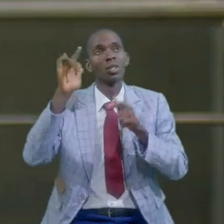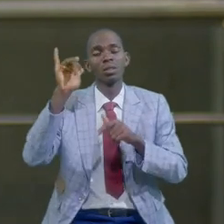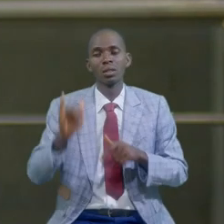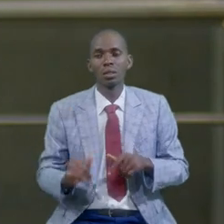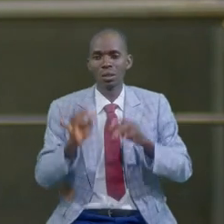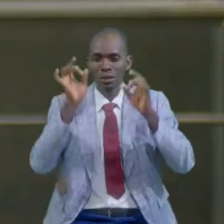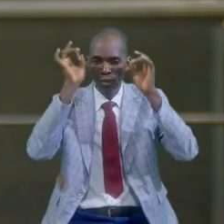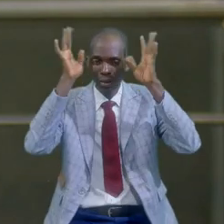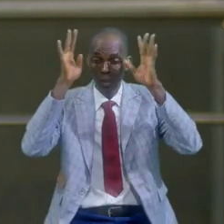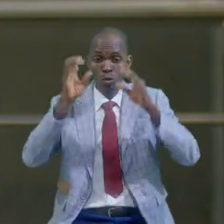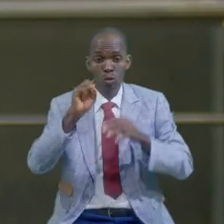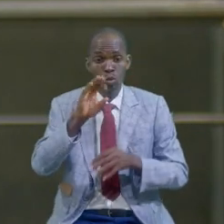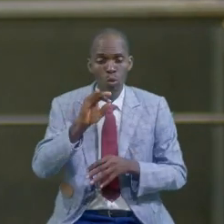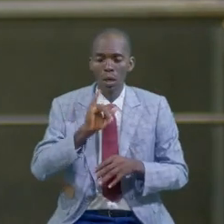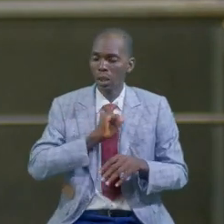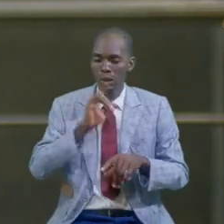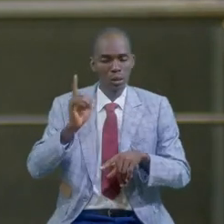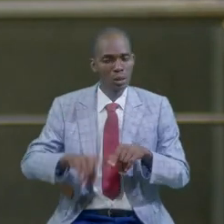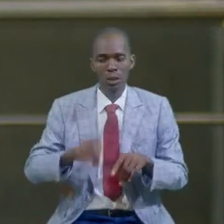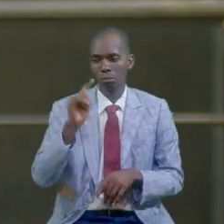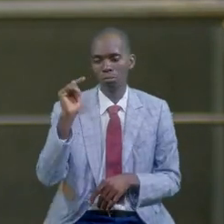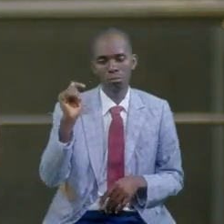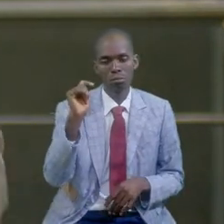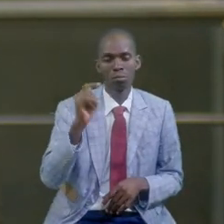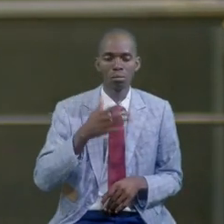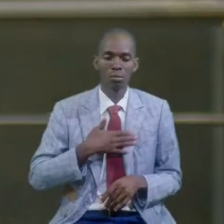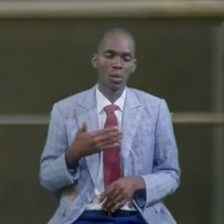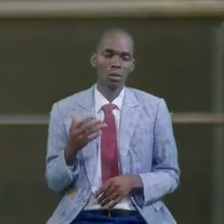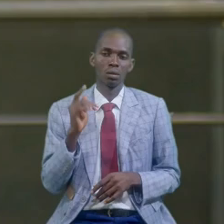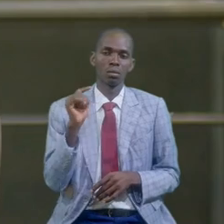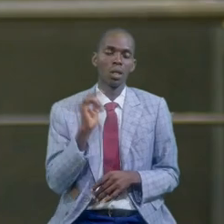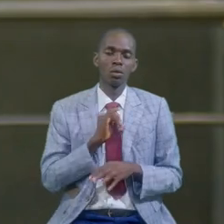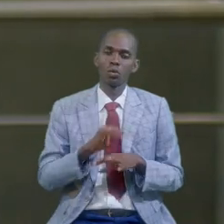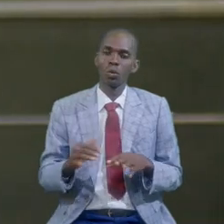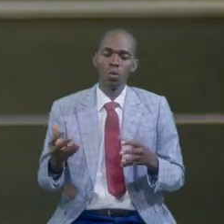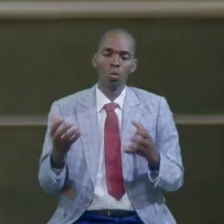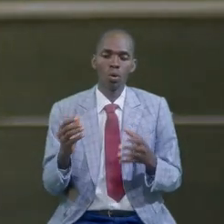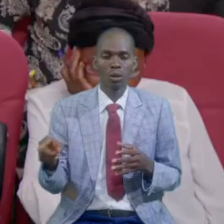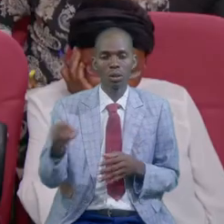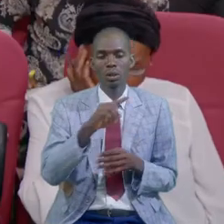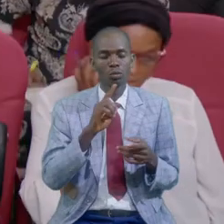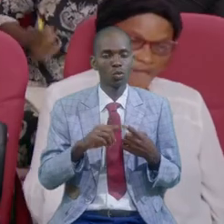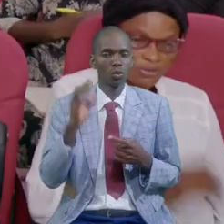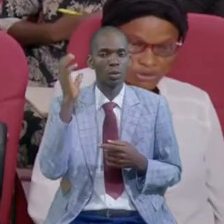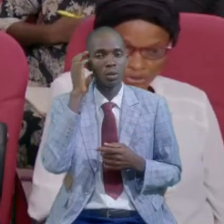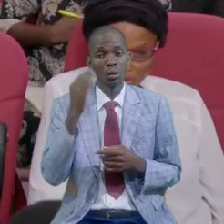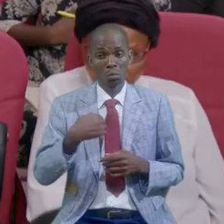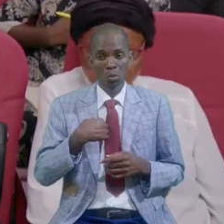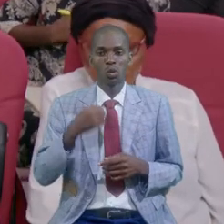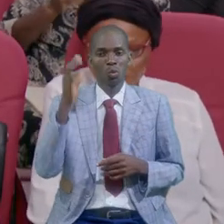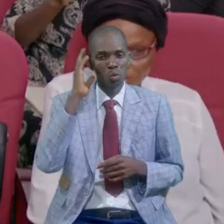terrible. I will not give my testimony. I won't want them to hear. I'm going to give my testimony.